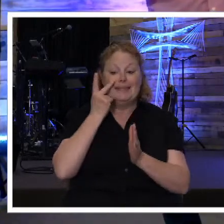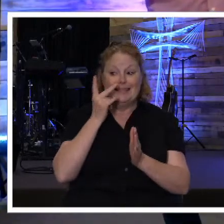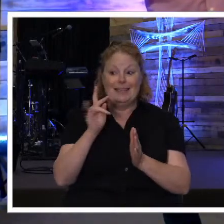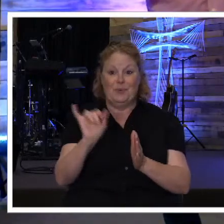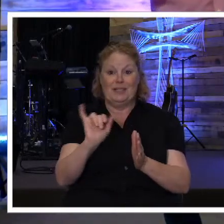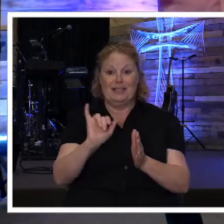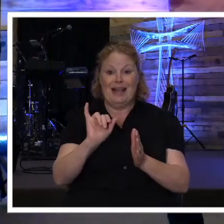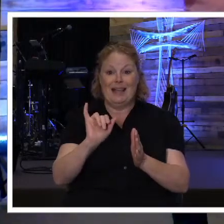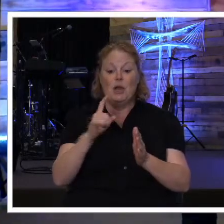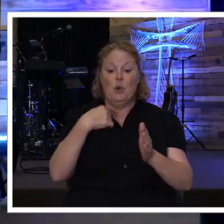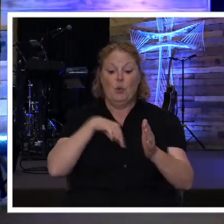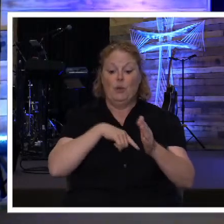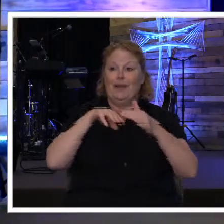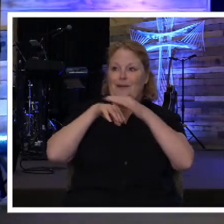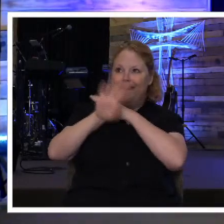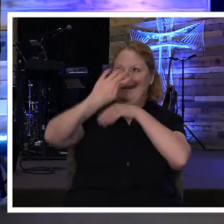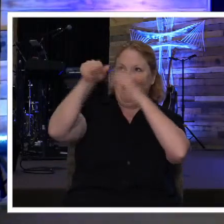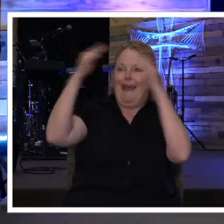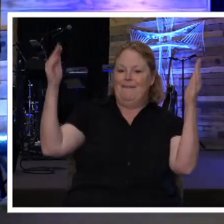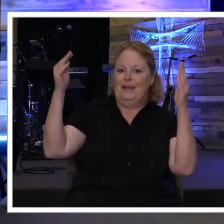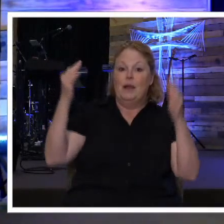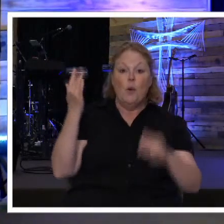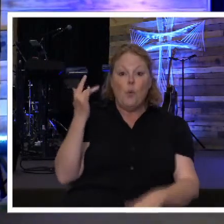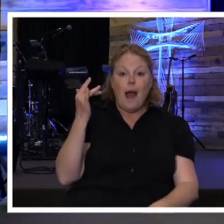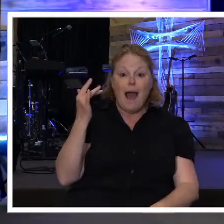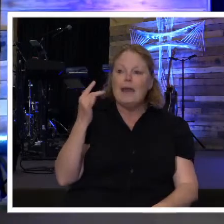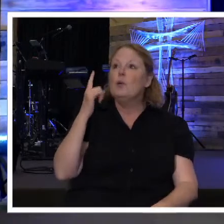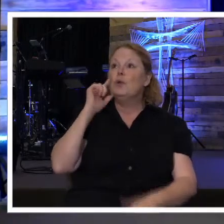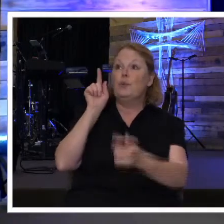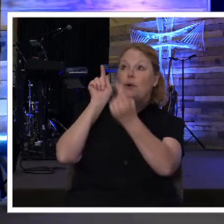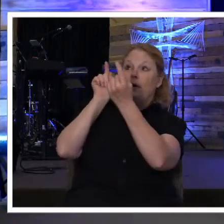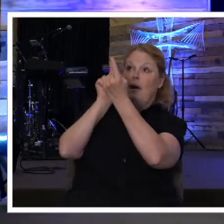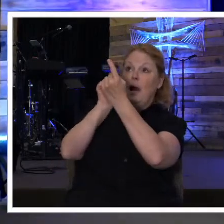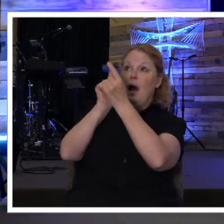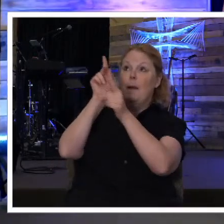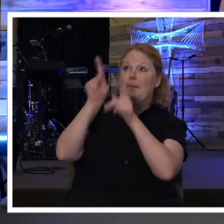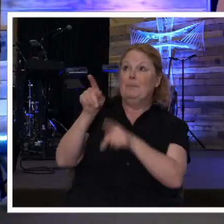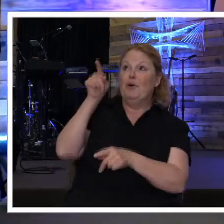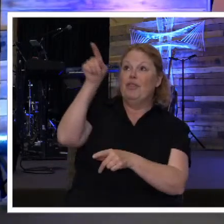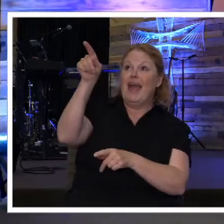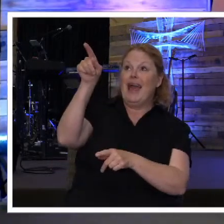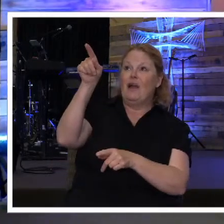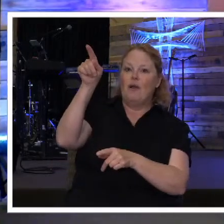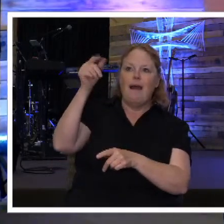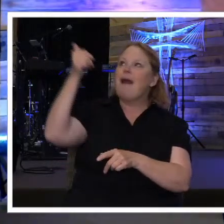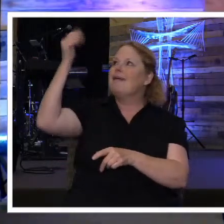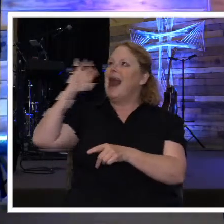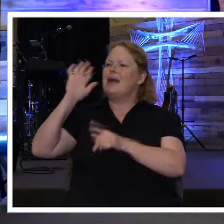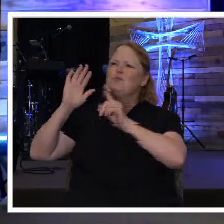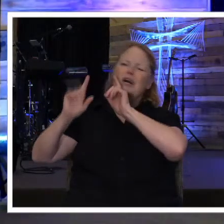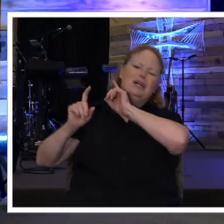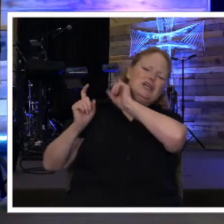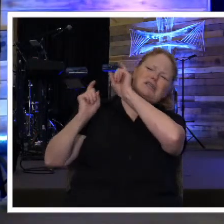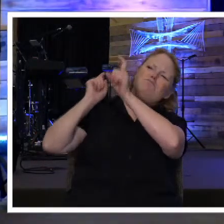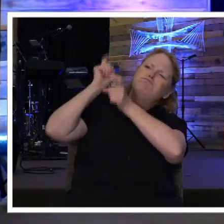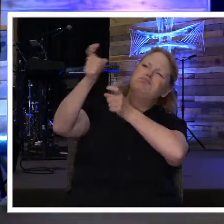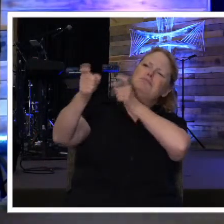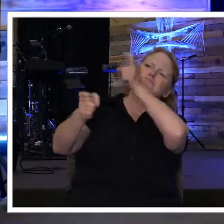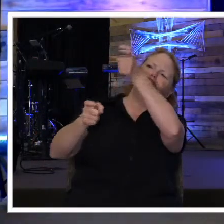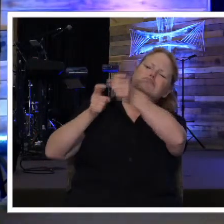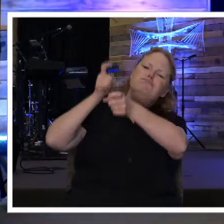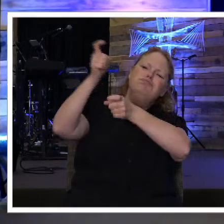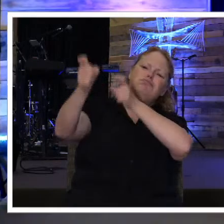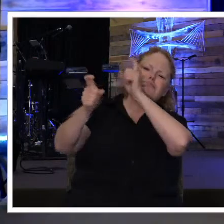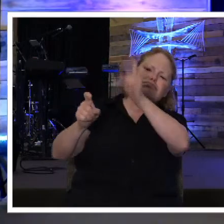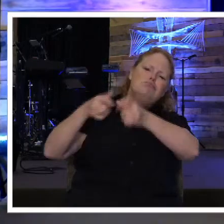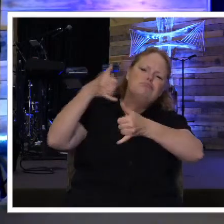stand in heaven, because there are certain people that we believe are going to be rewarded so richly for the life that they live and